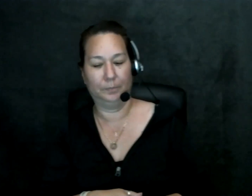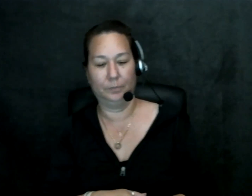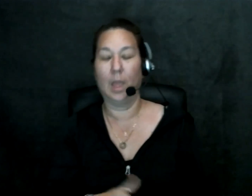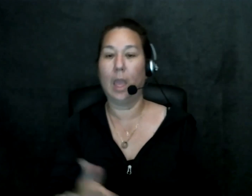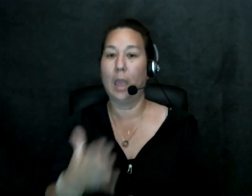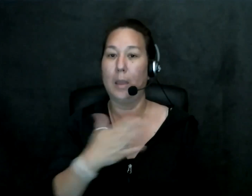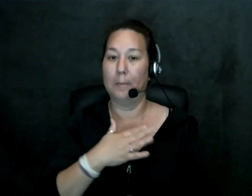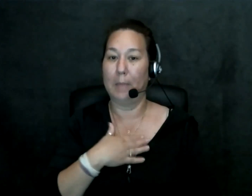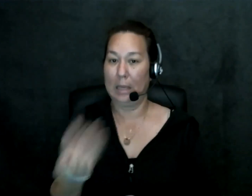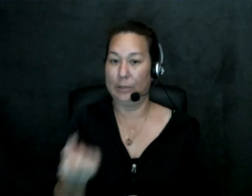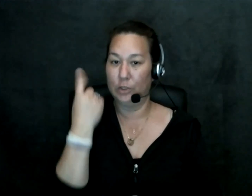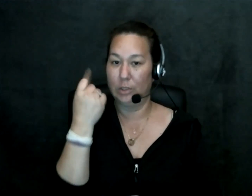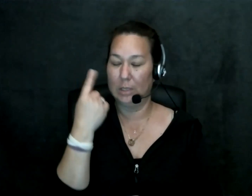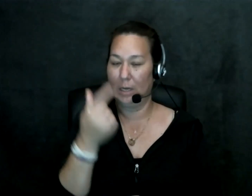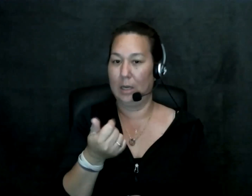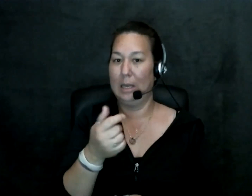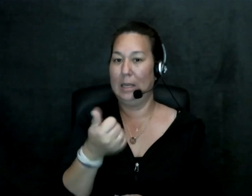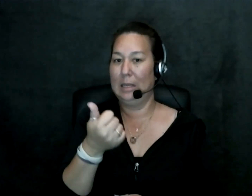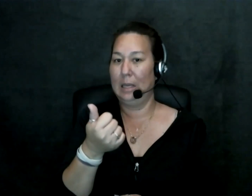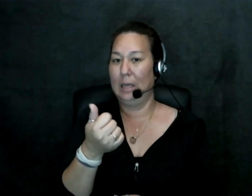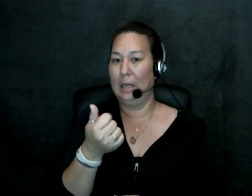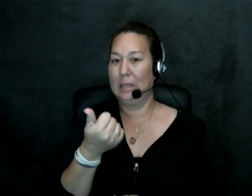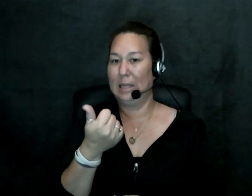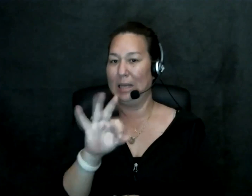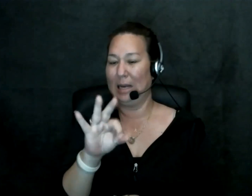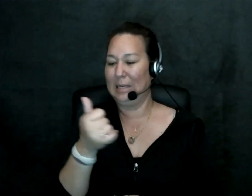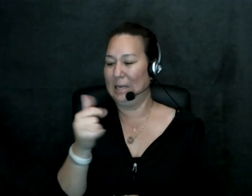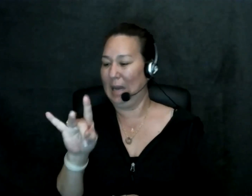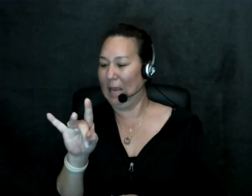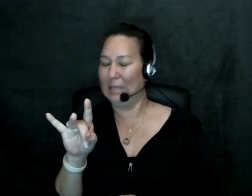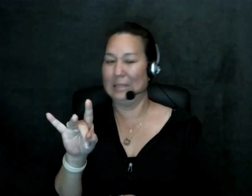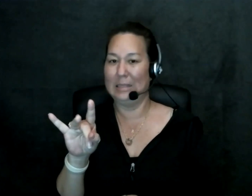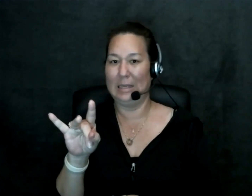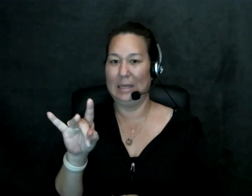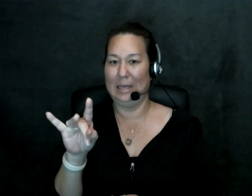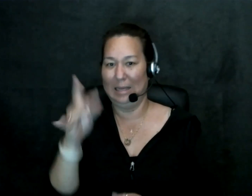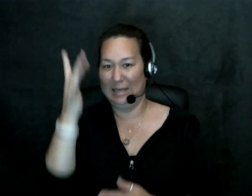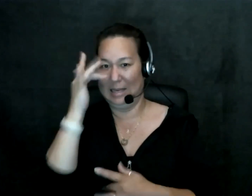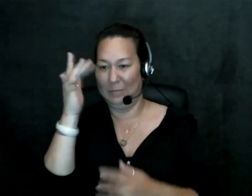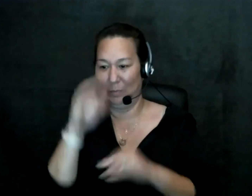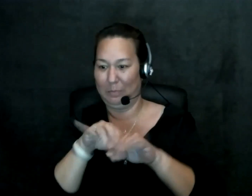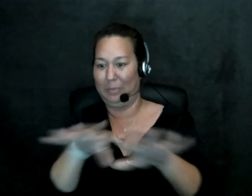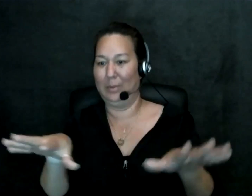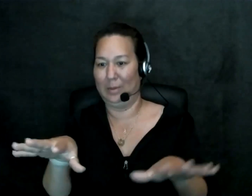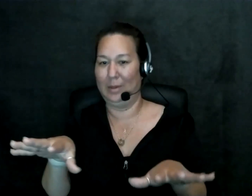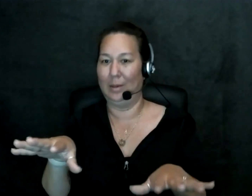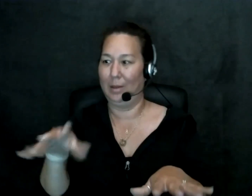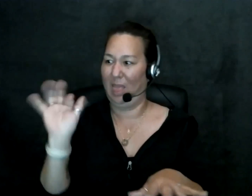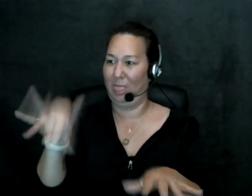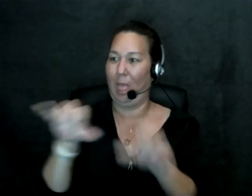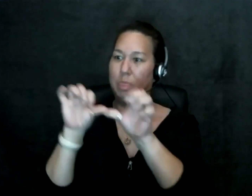the 1918 pandemic lasted for 2 years. How long do you expect this pandemic to last?